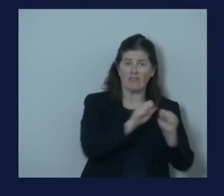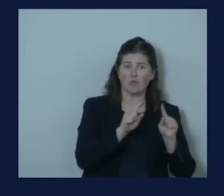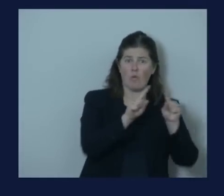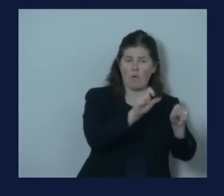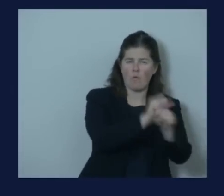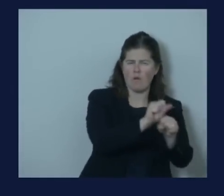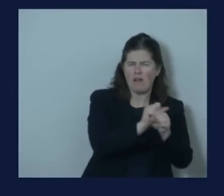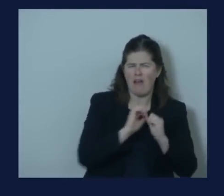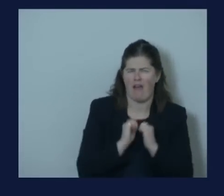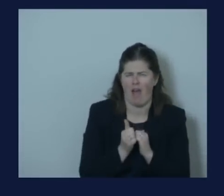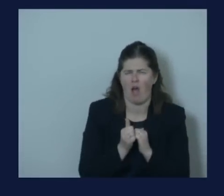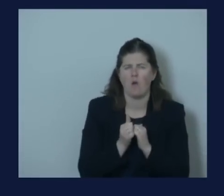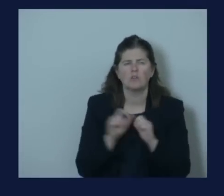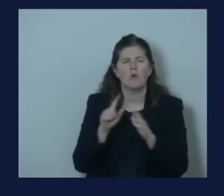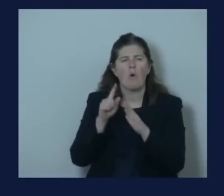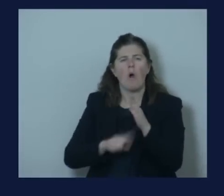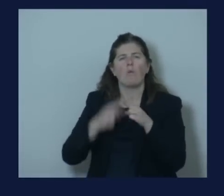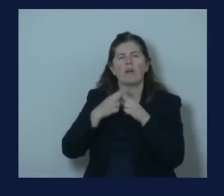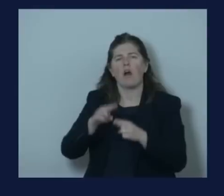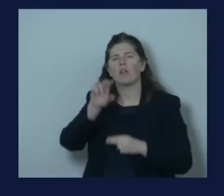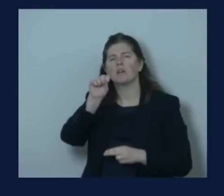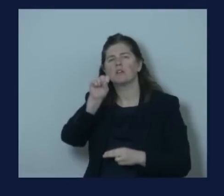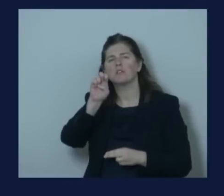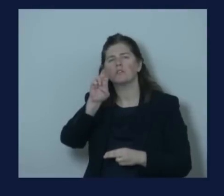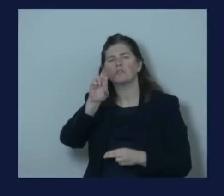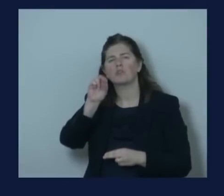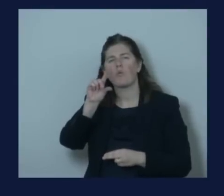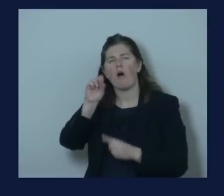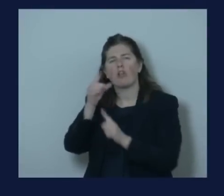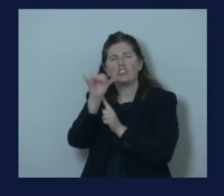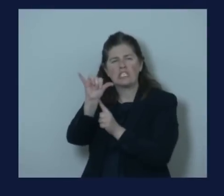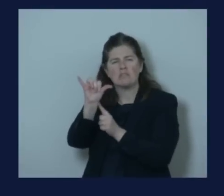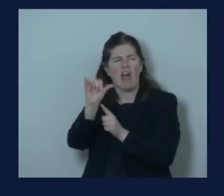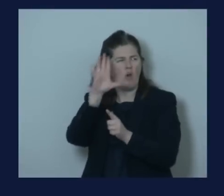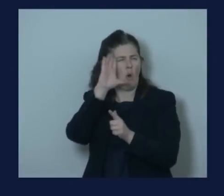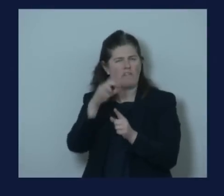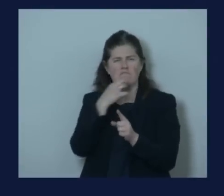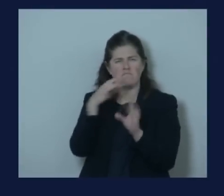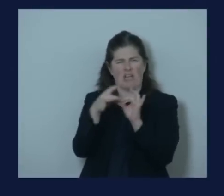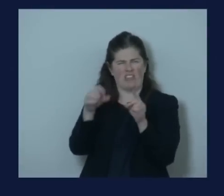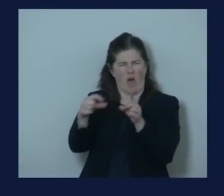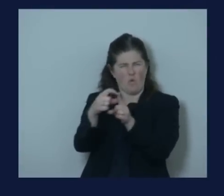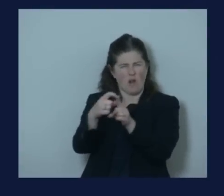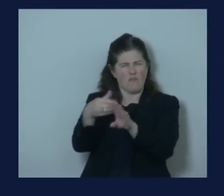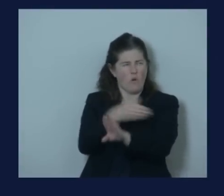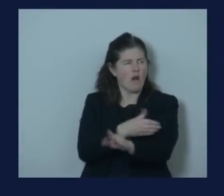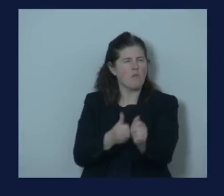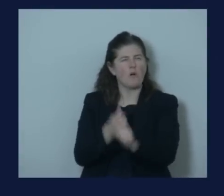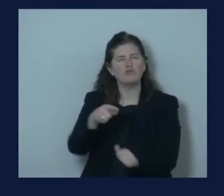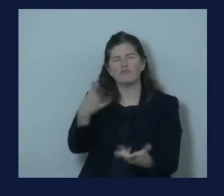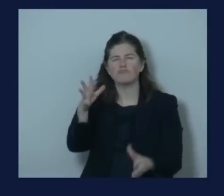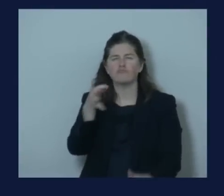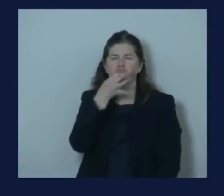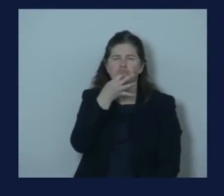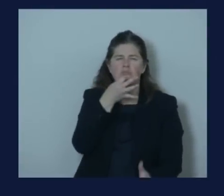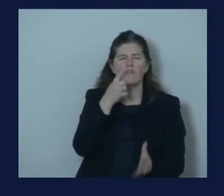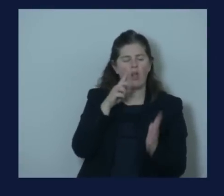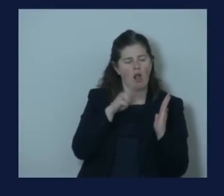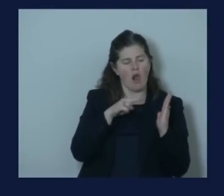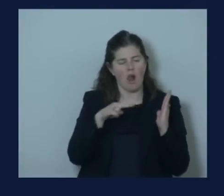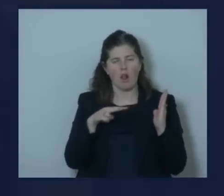by really doing this serology testing. I know that we've introduced that. I know that most of you probably by now are experts because it's